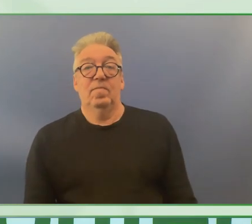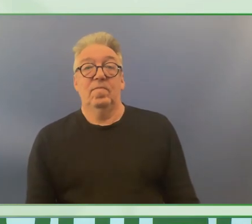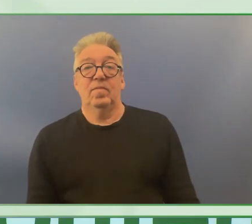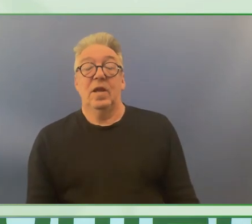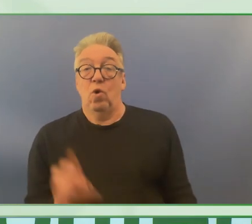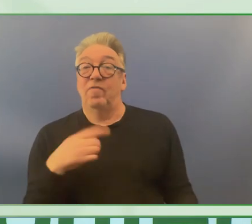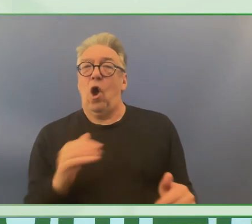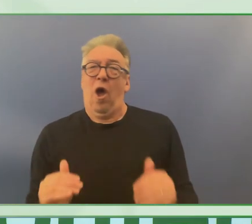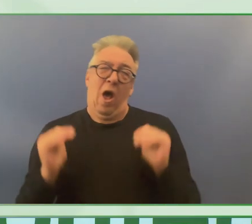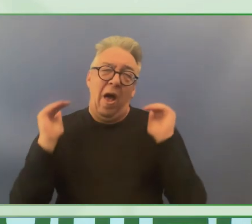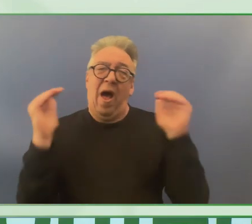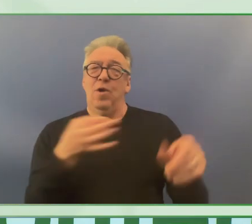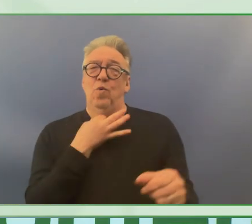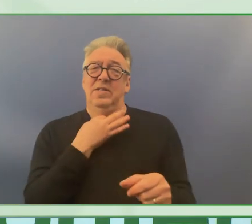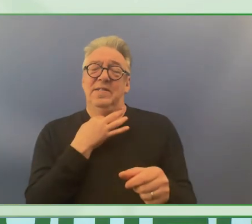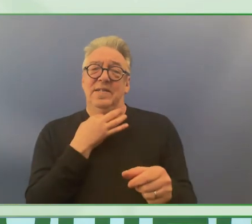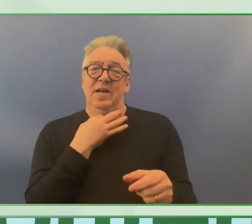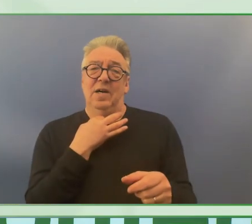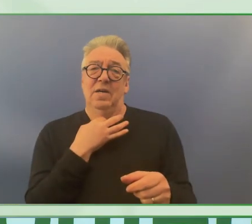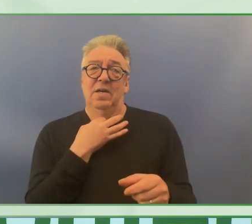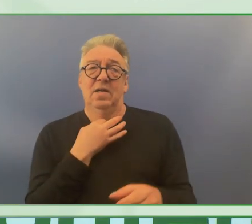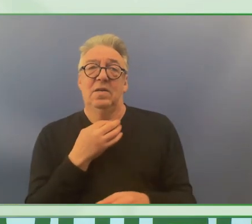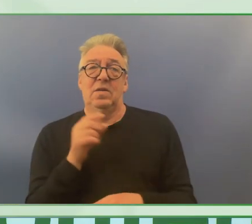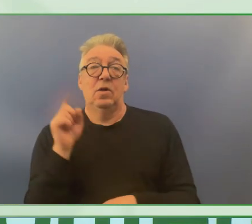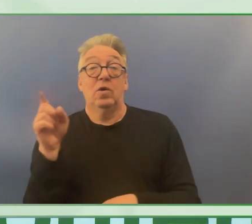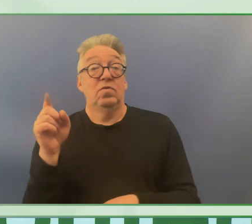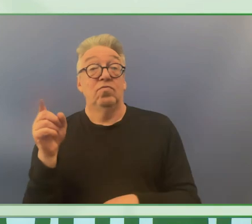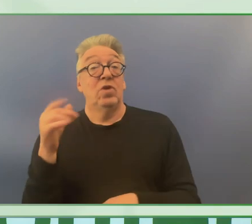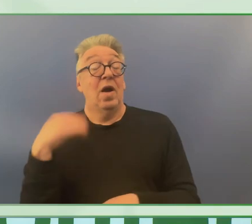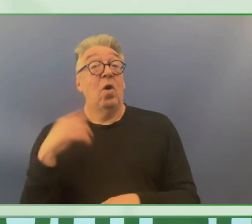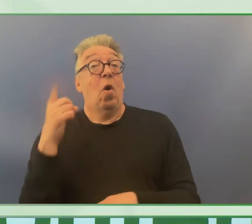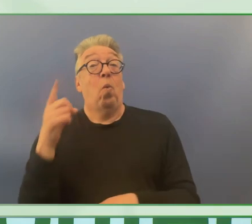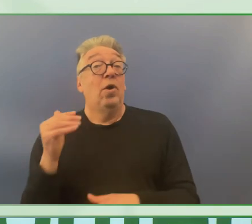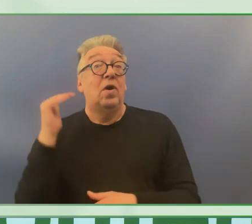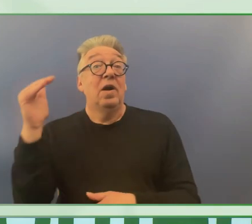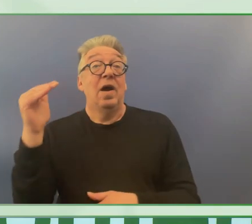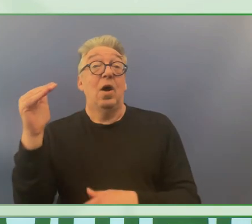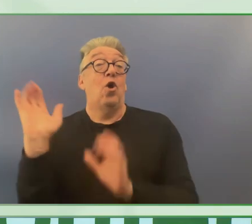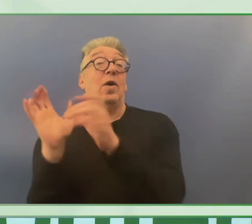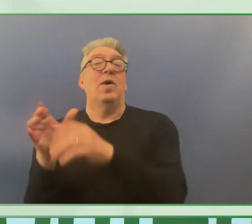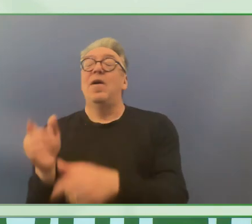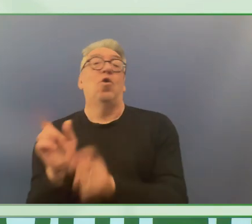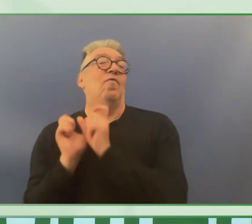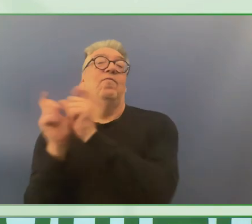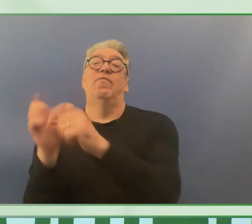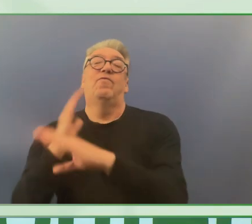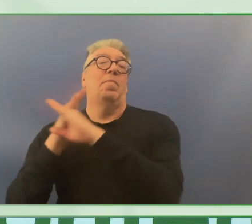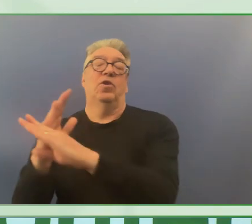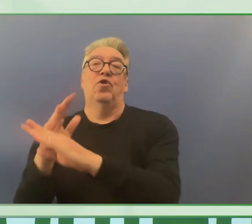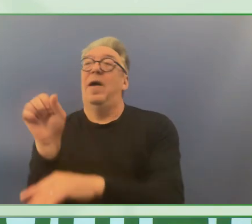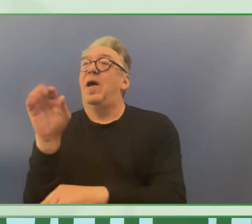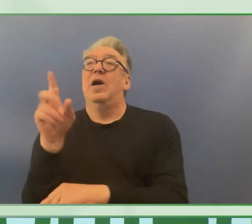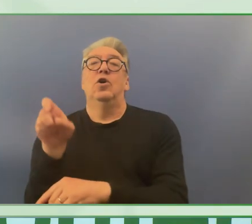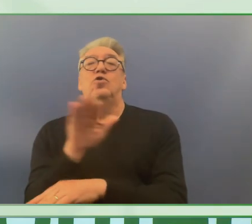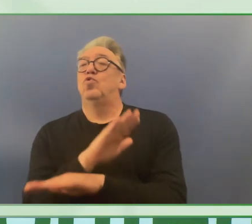category, or actually let me rephrase that. There's a prohibited category where we say, you know what, AI should not be used in this